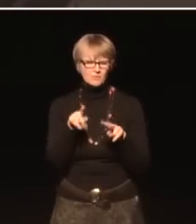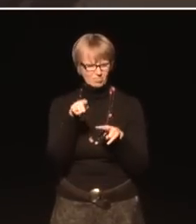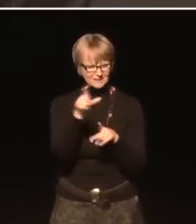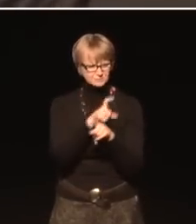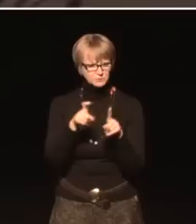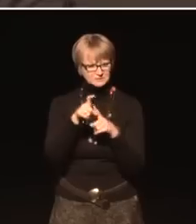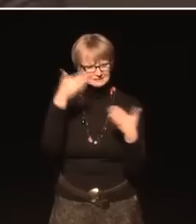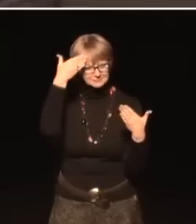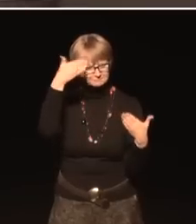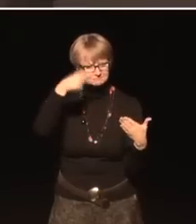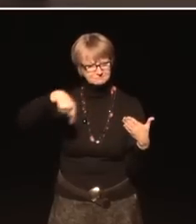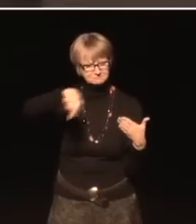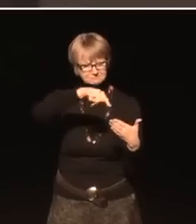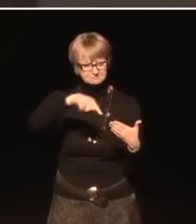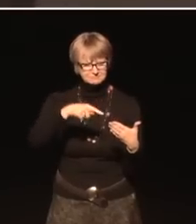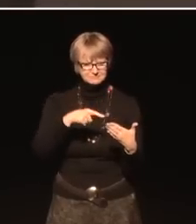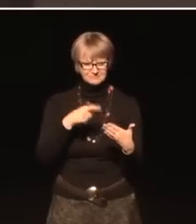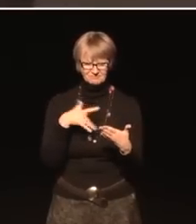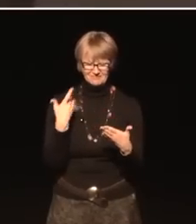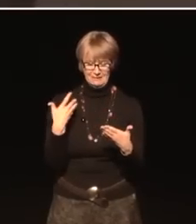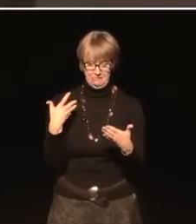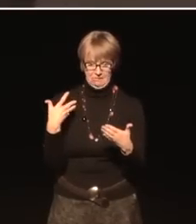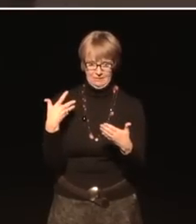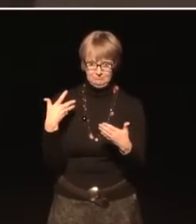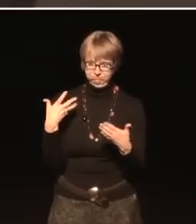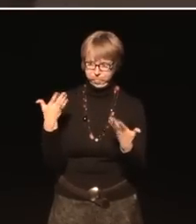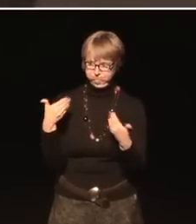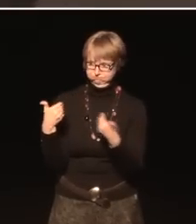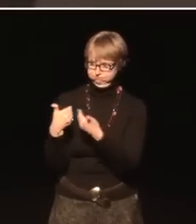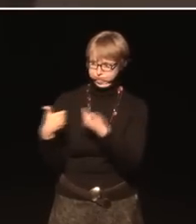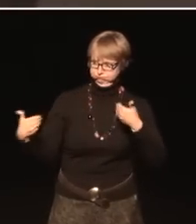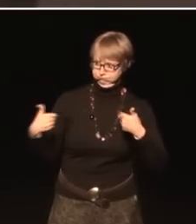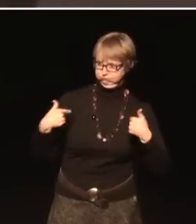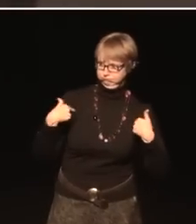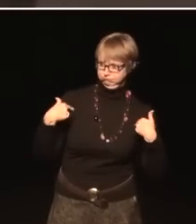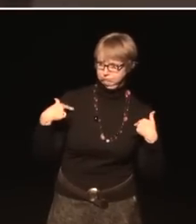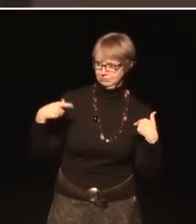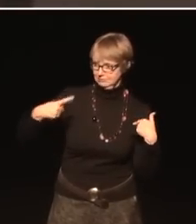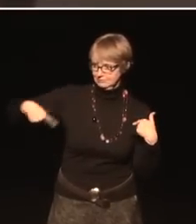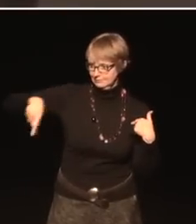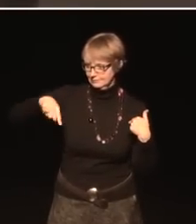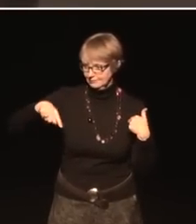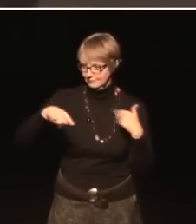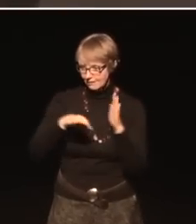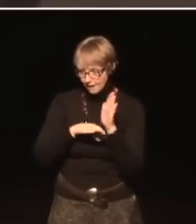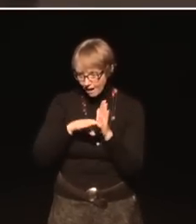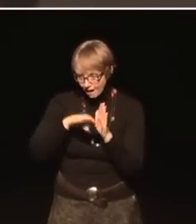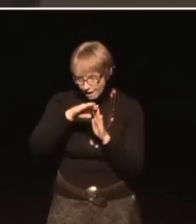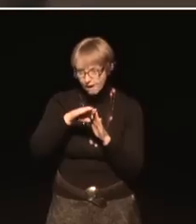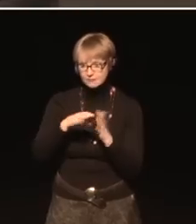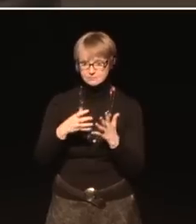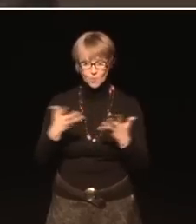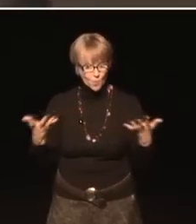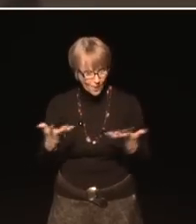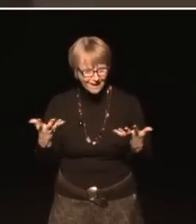community of this distant in terms of the the class of the people, as well as the